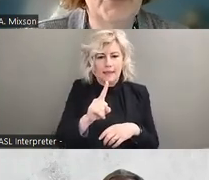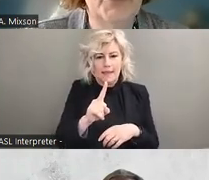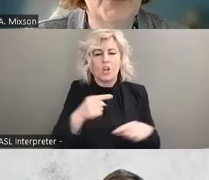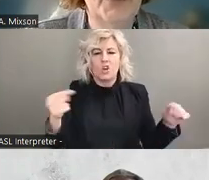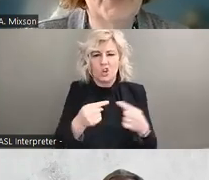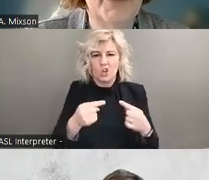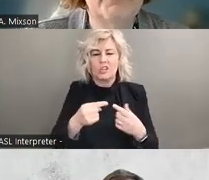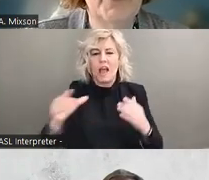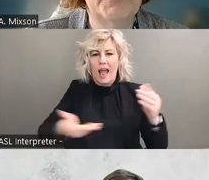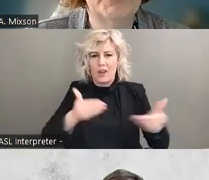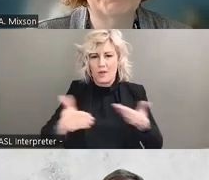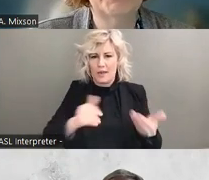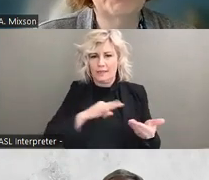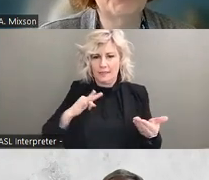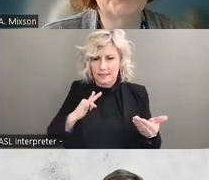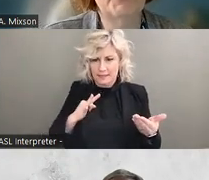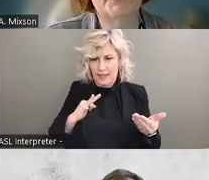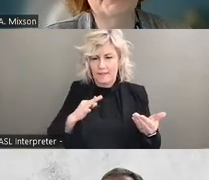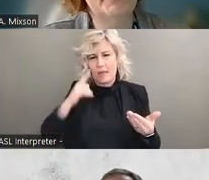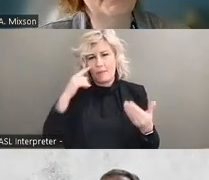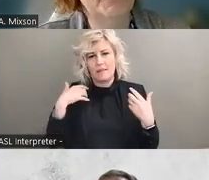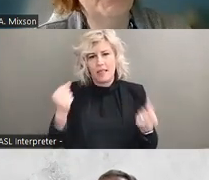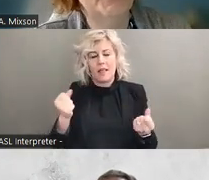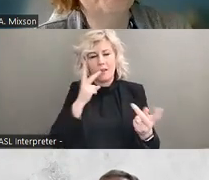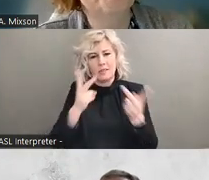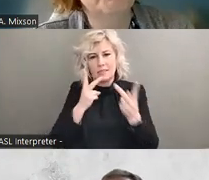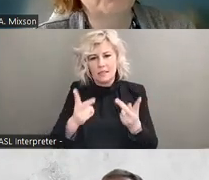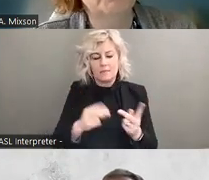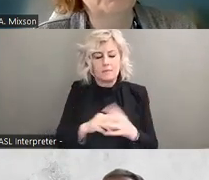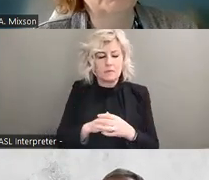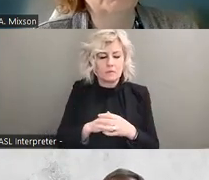that that mental health centers are experiencing.